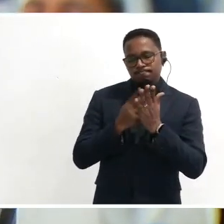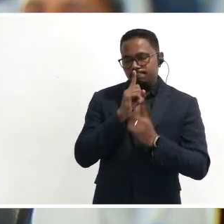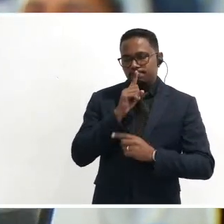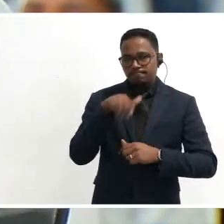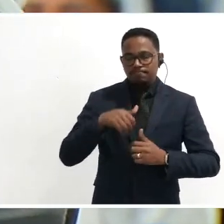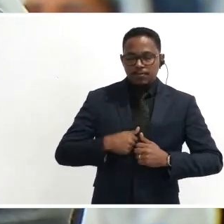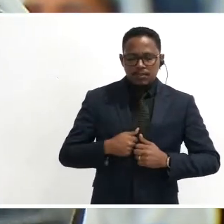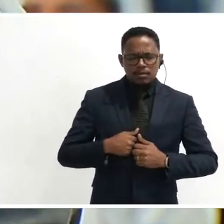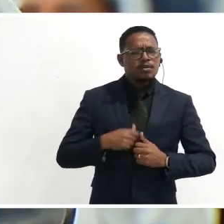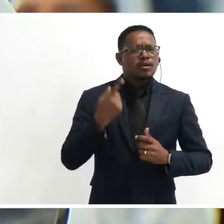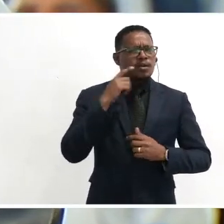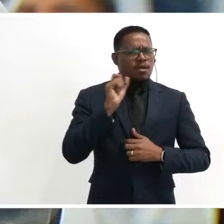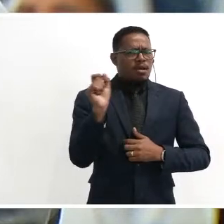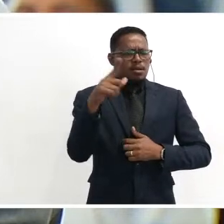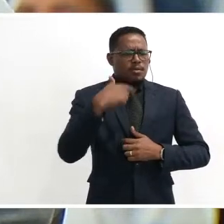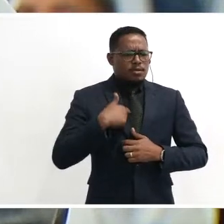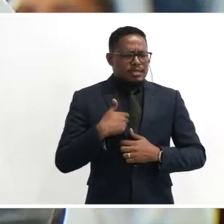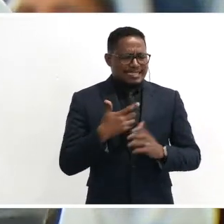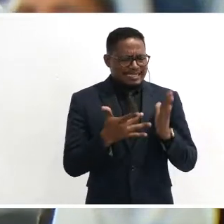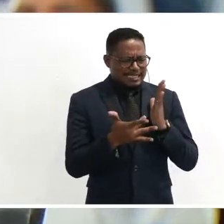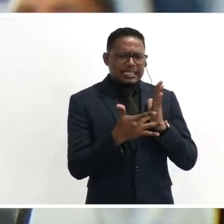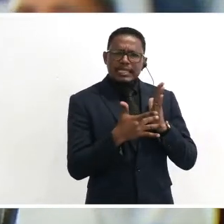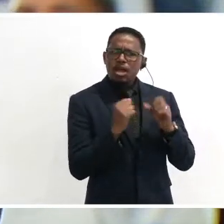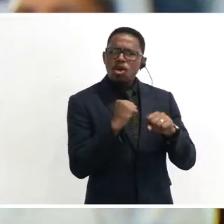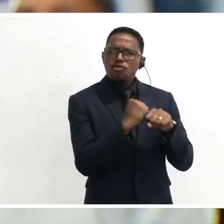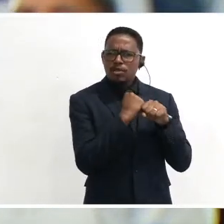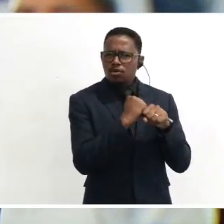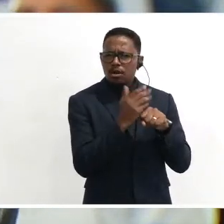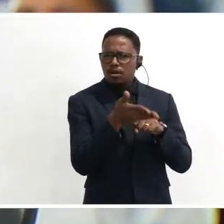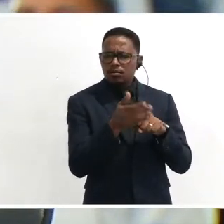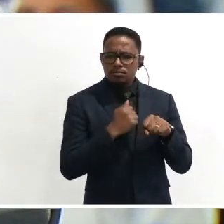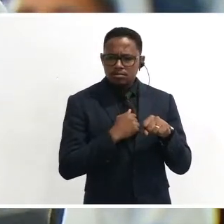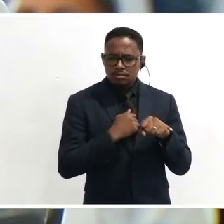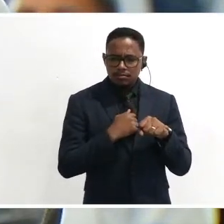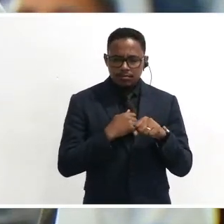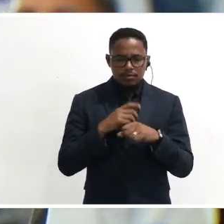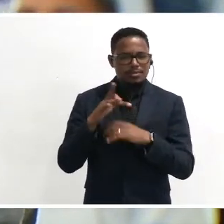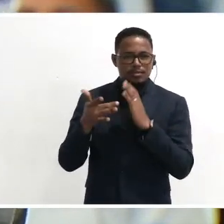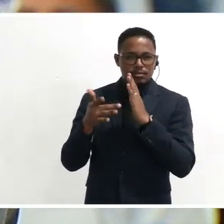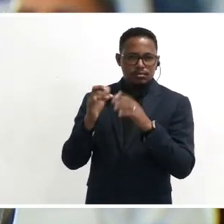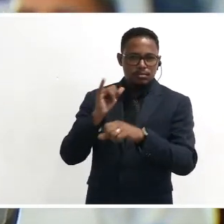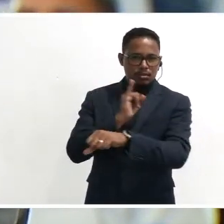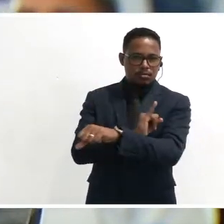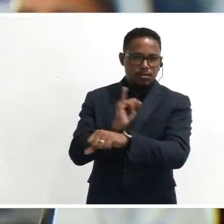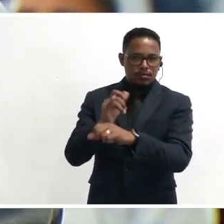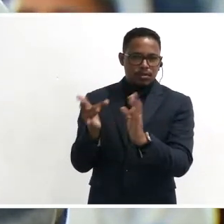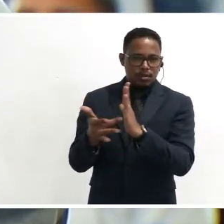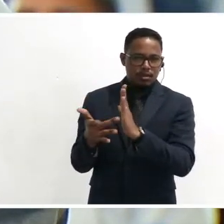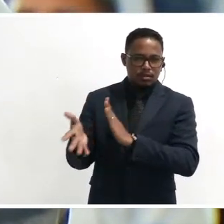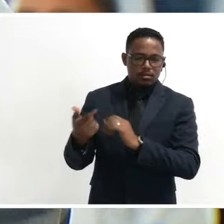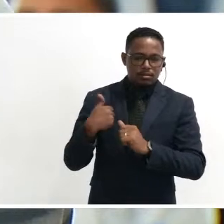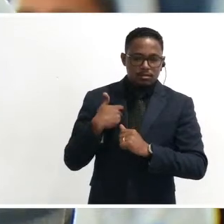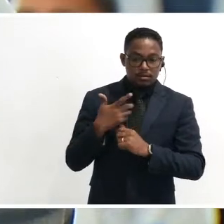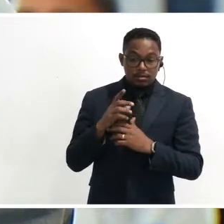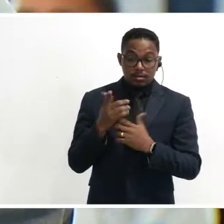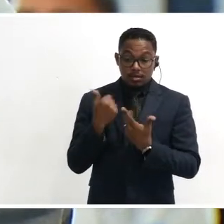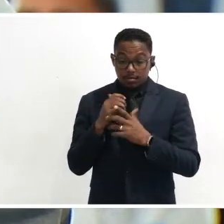security side, we have leading practices. In this case, do we have any leading practice that we